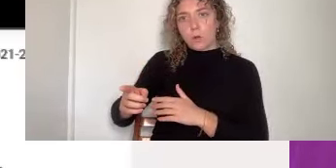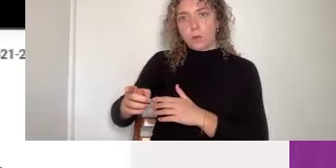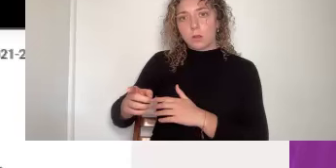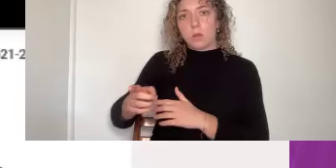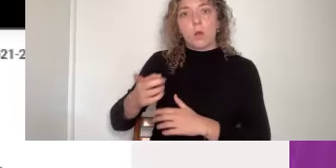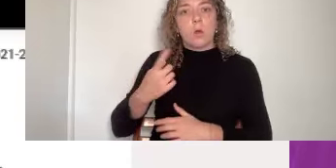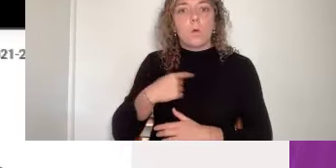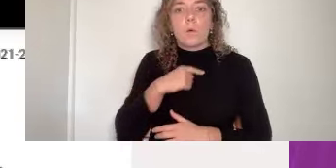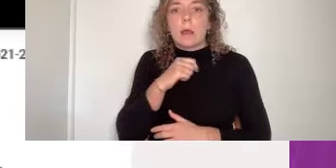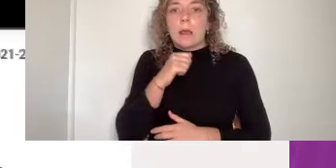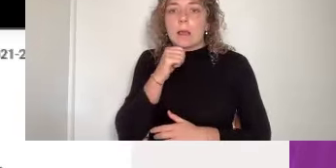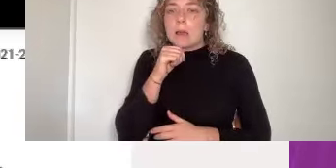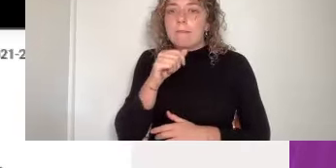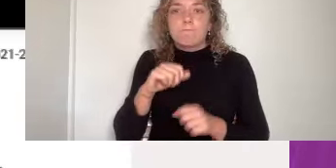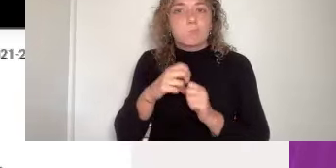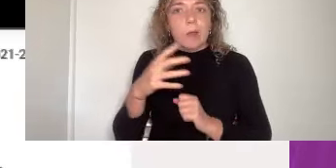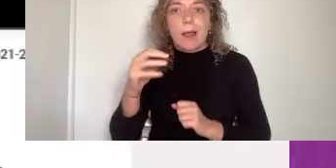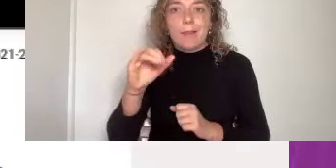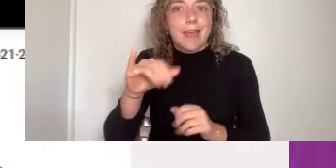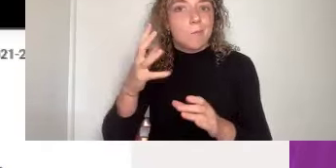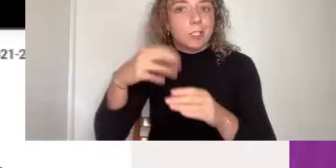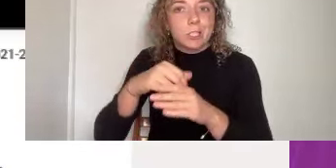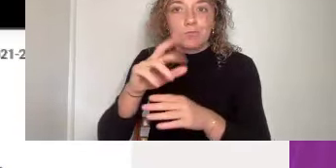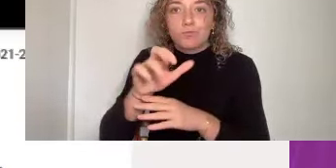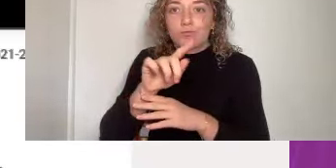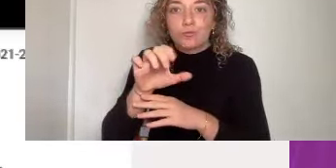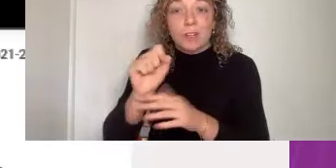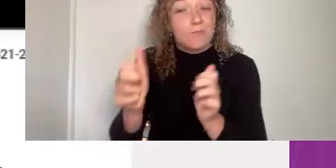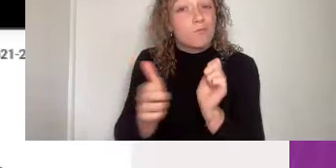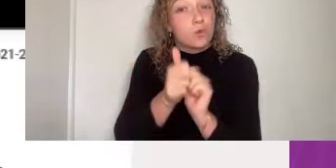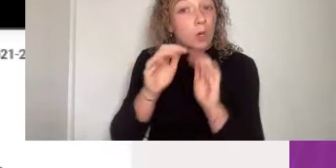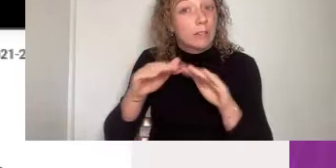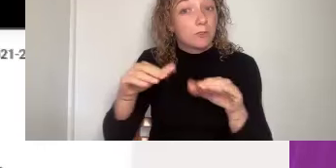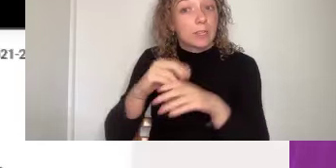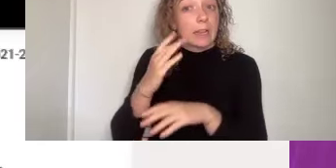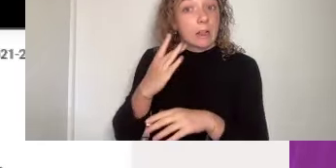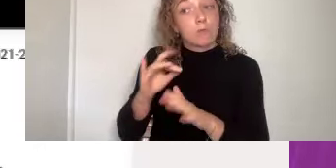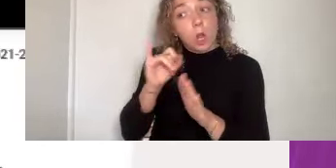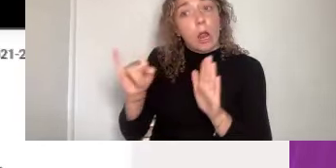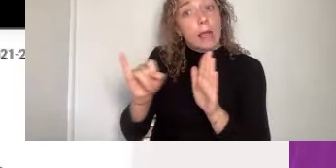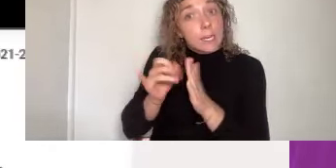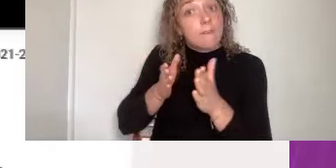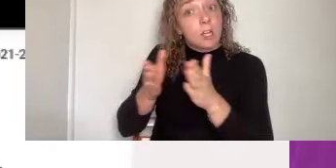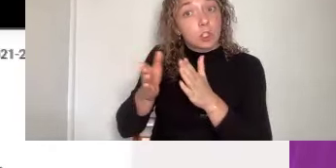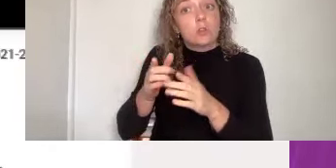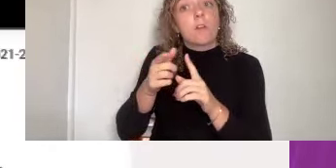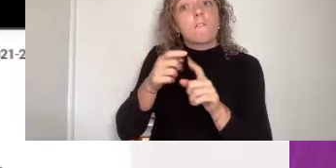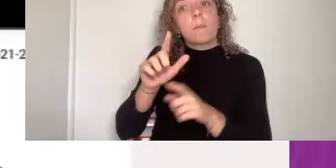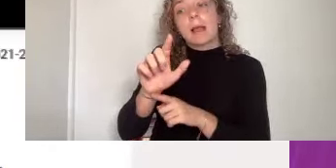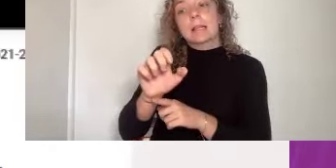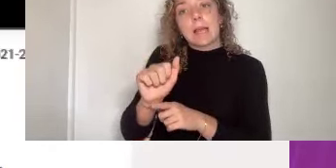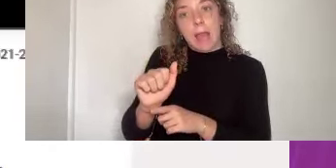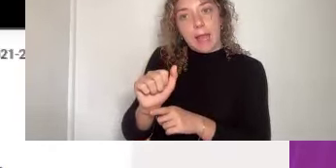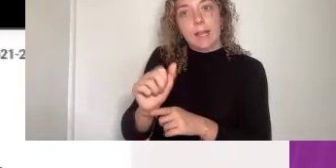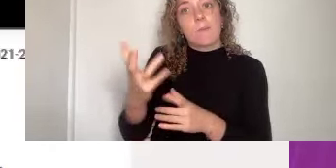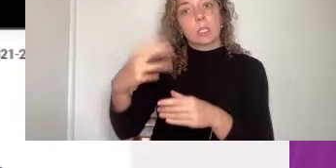those participation rates. So the majority of children in California are actually identified and served by their LEA and